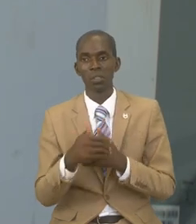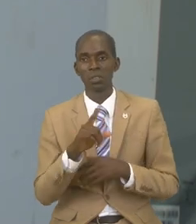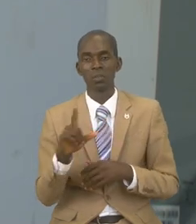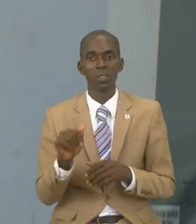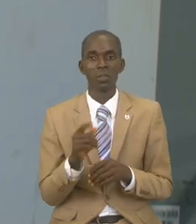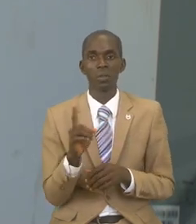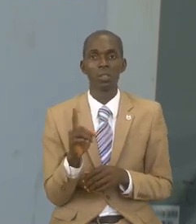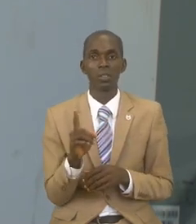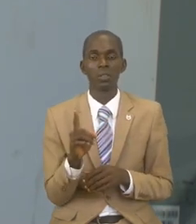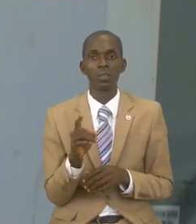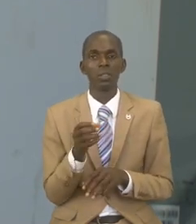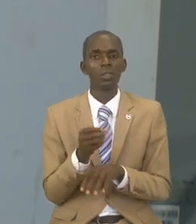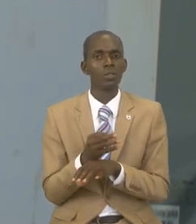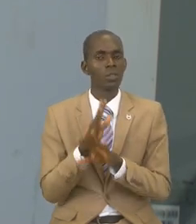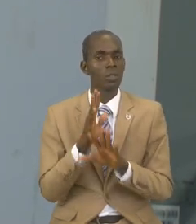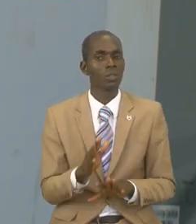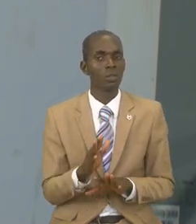Counselor at the back, have you